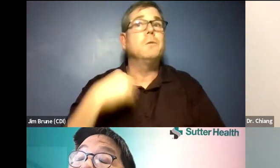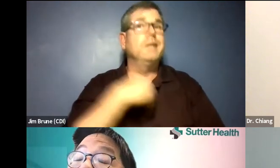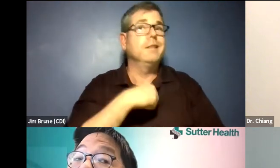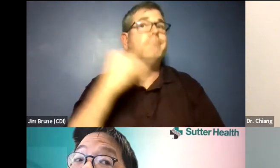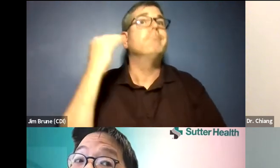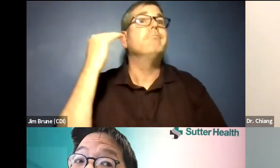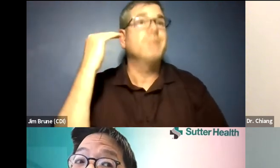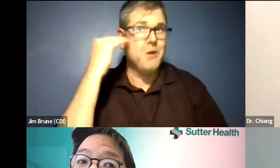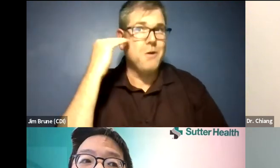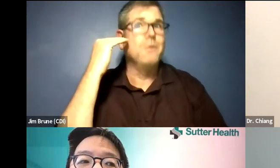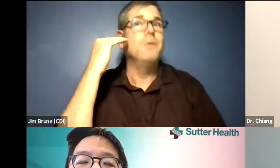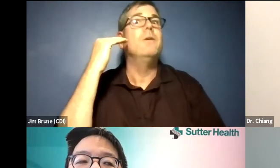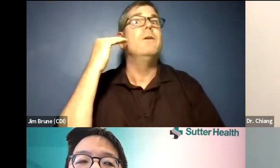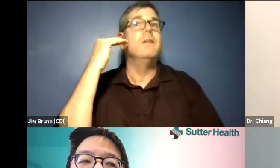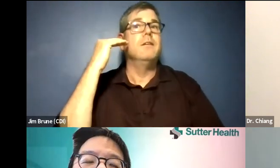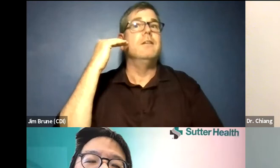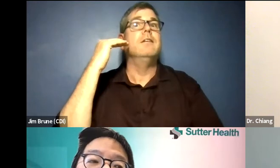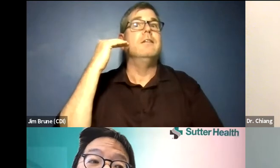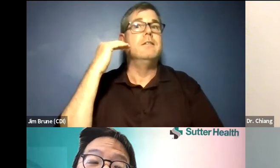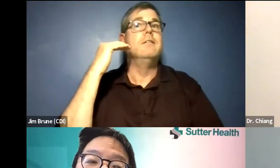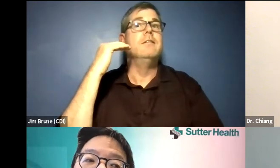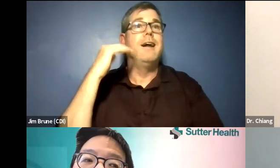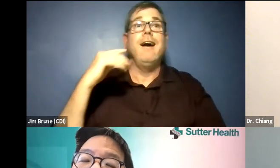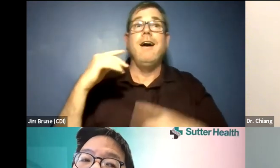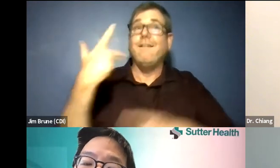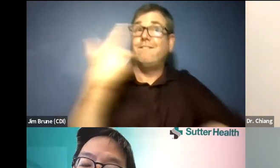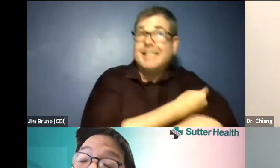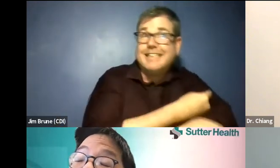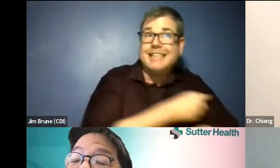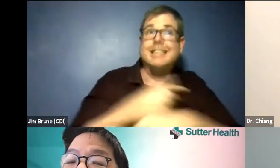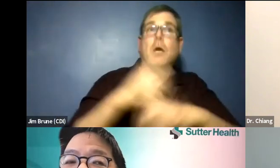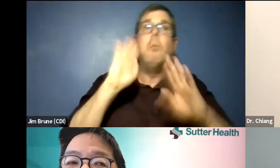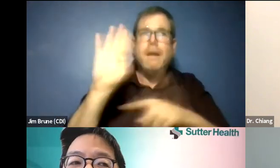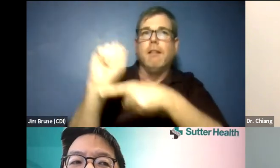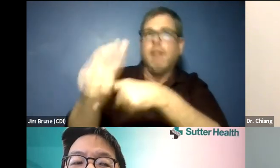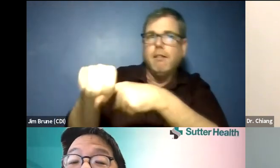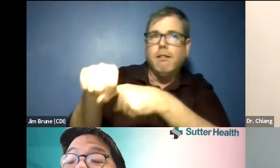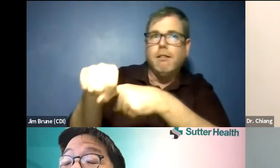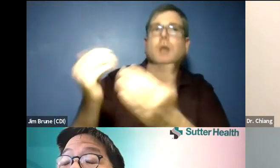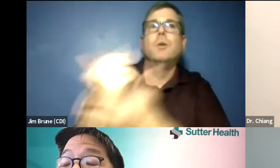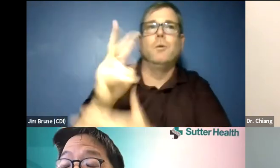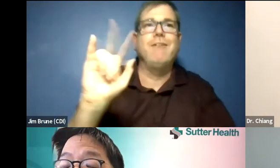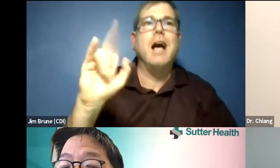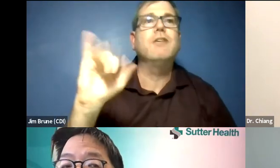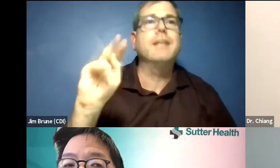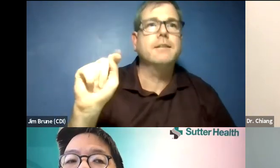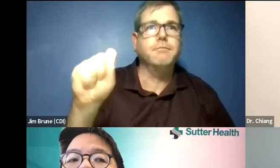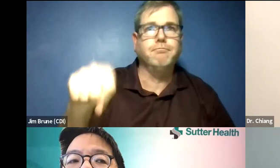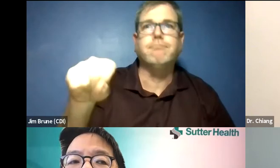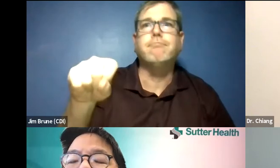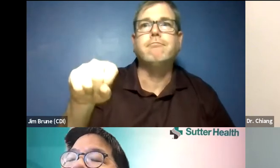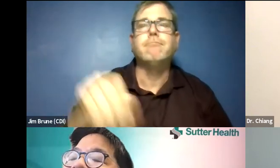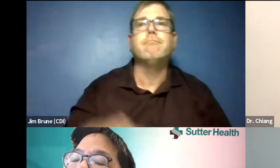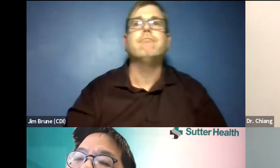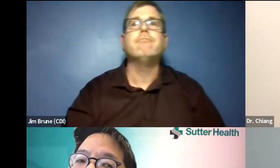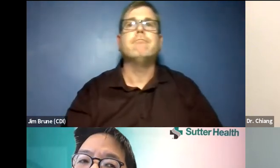to what degree and do they are as effective what we have when we studied, that is an unknown question. And